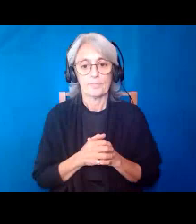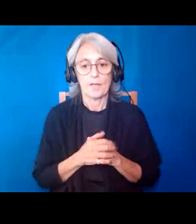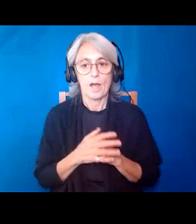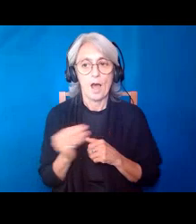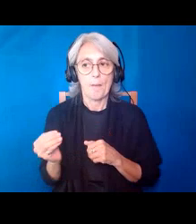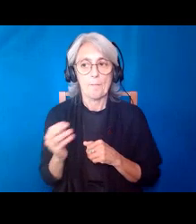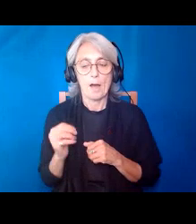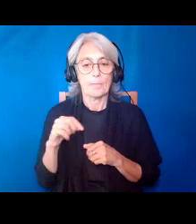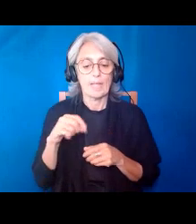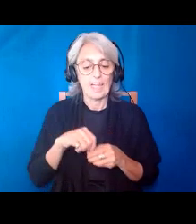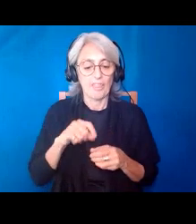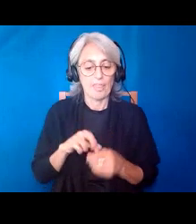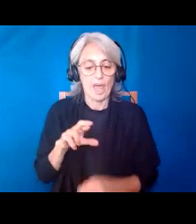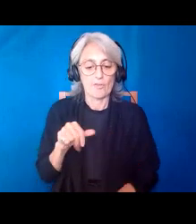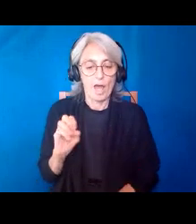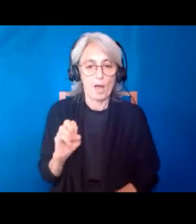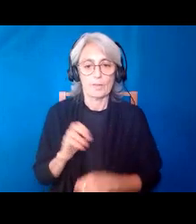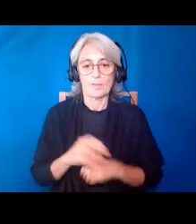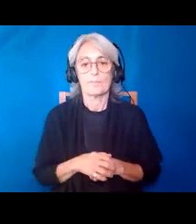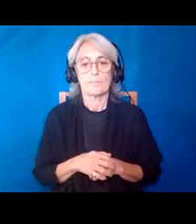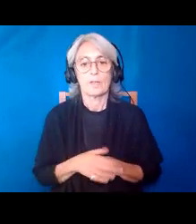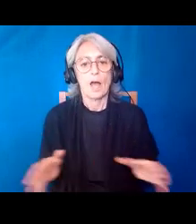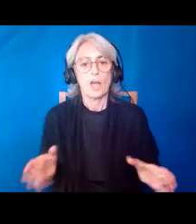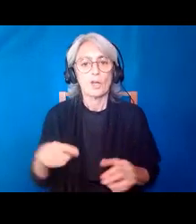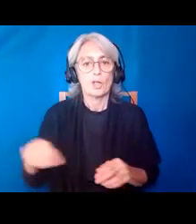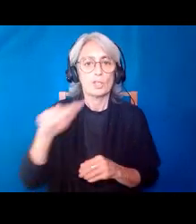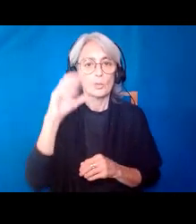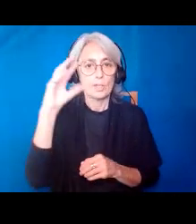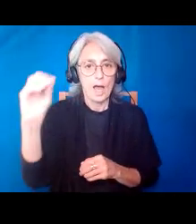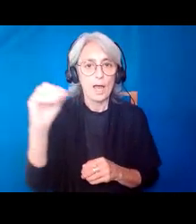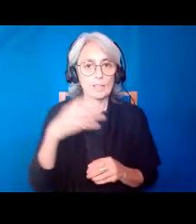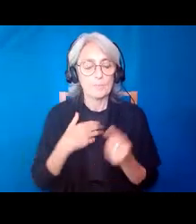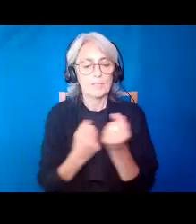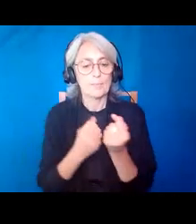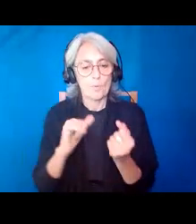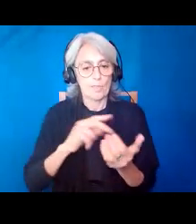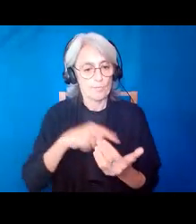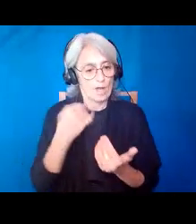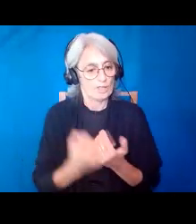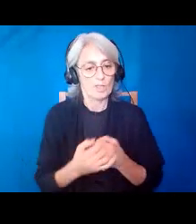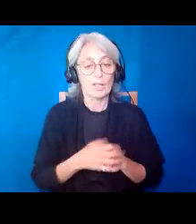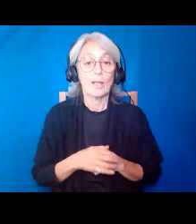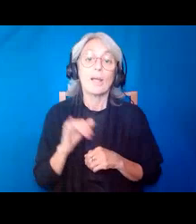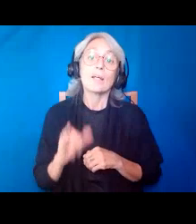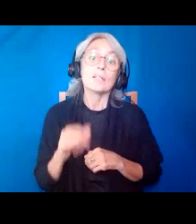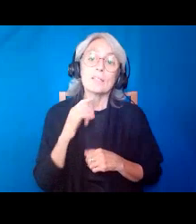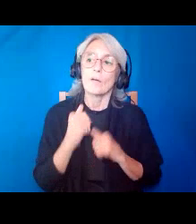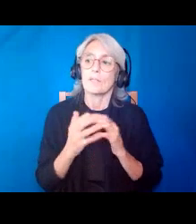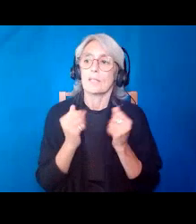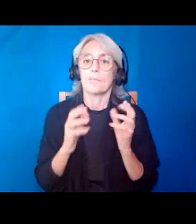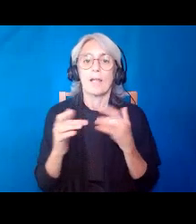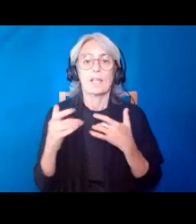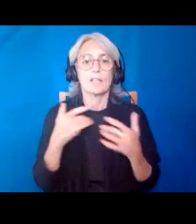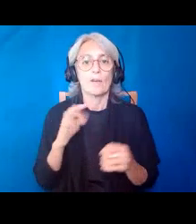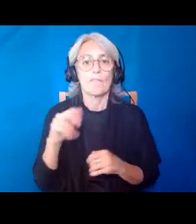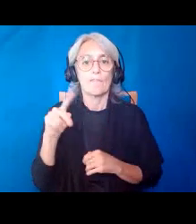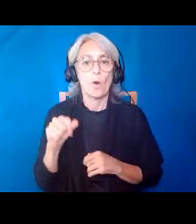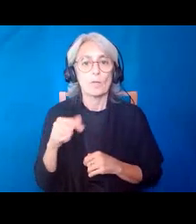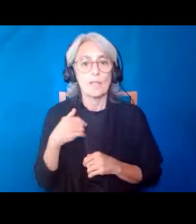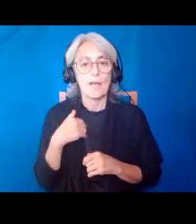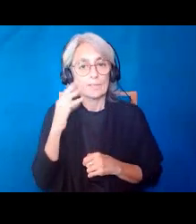So I urge you guys to support this project as it will address many of the concerns that folks experience here in our local